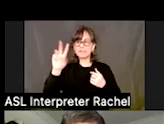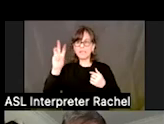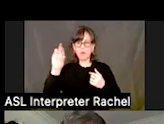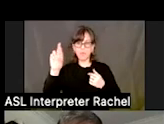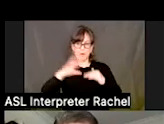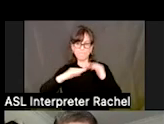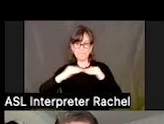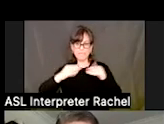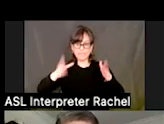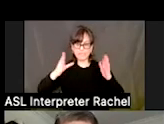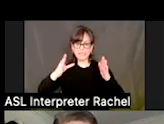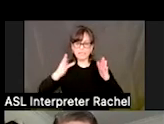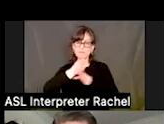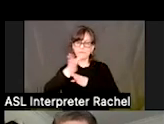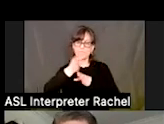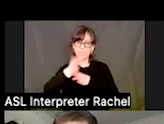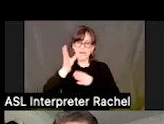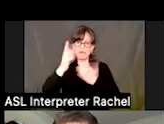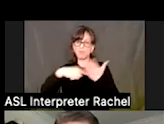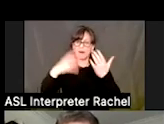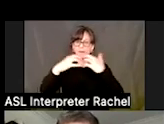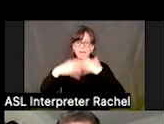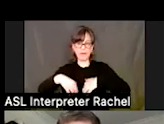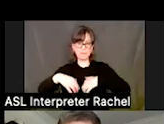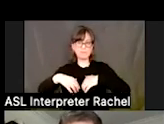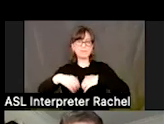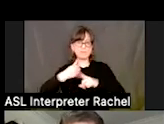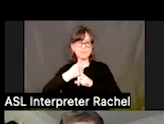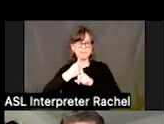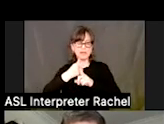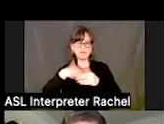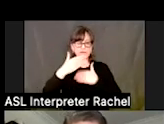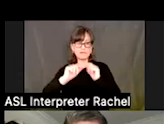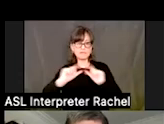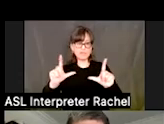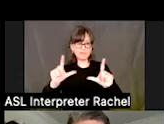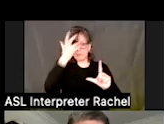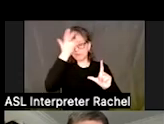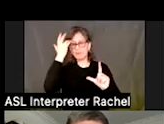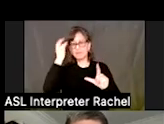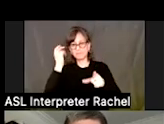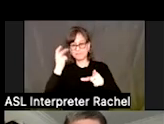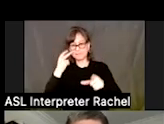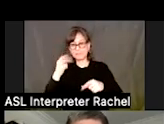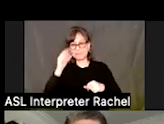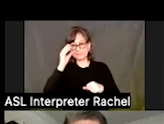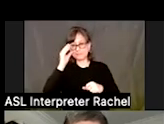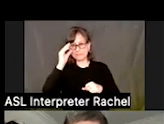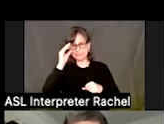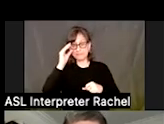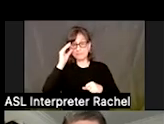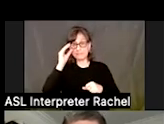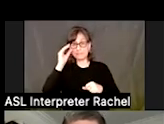That was the main building that collapsed. Go ahead to the next one. So